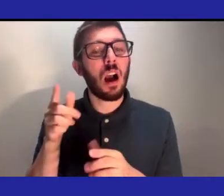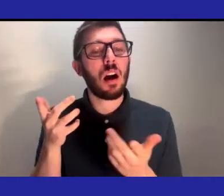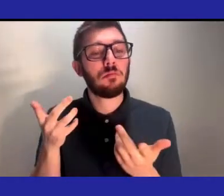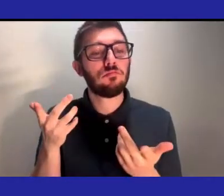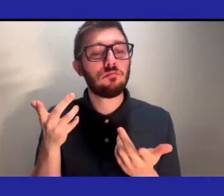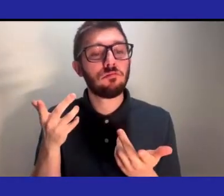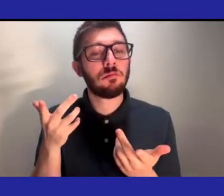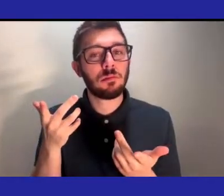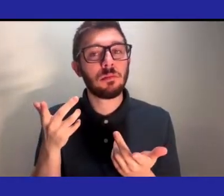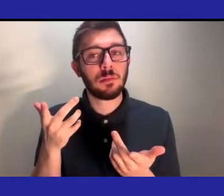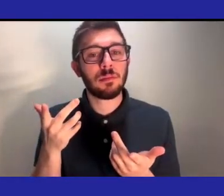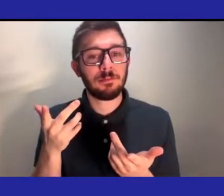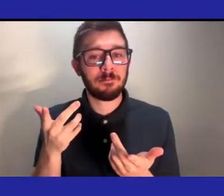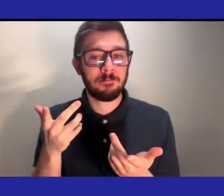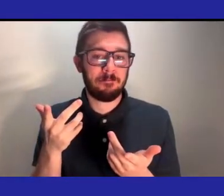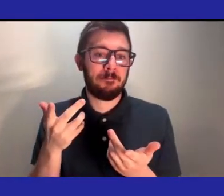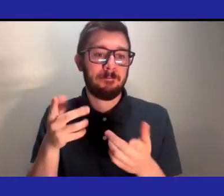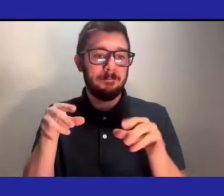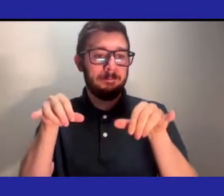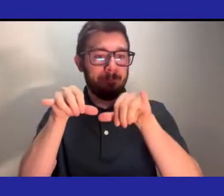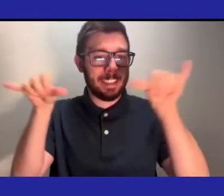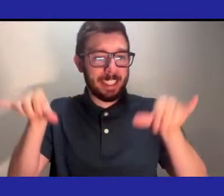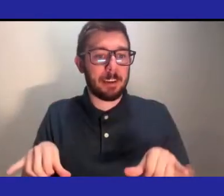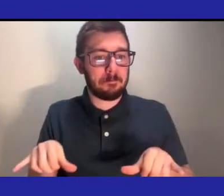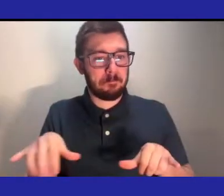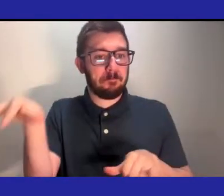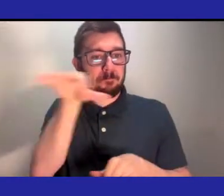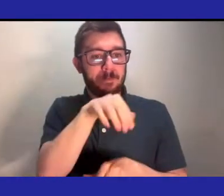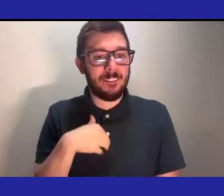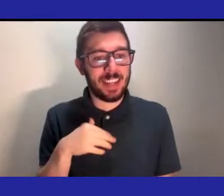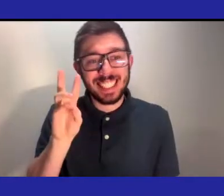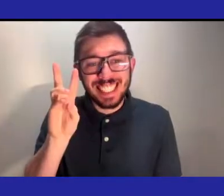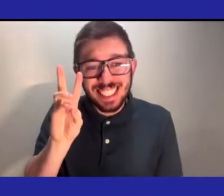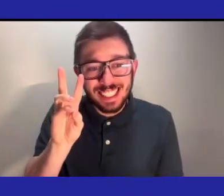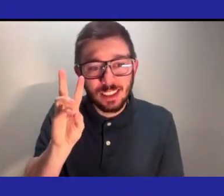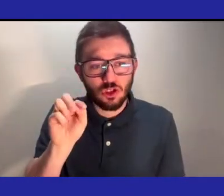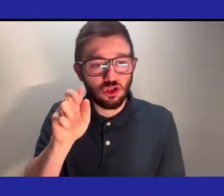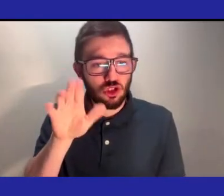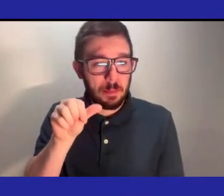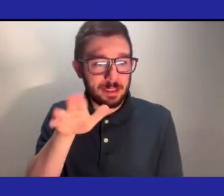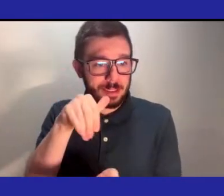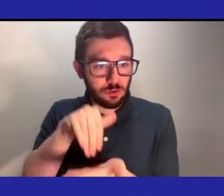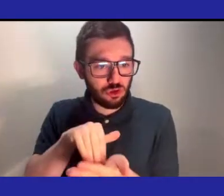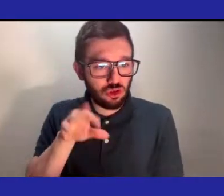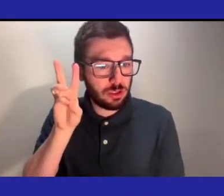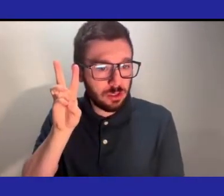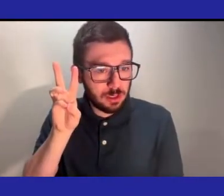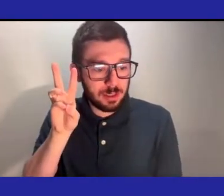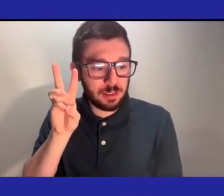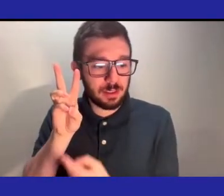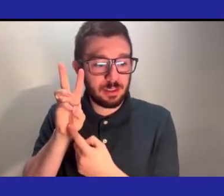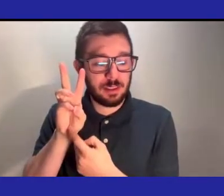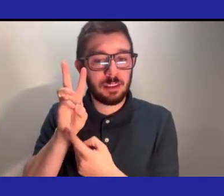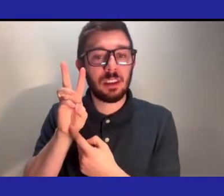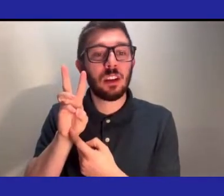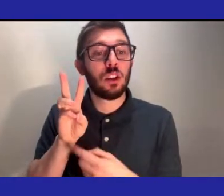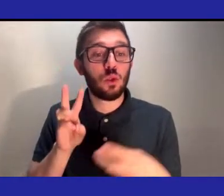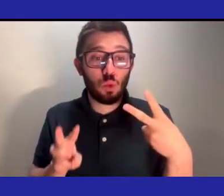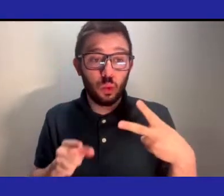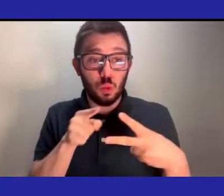we as a system have 6 trauma centers. 2 of those are